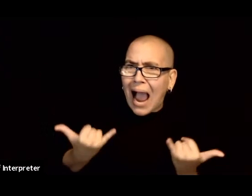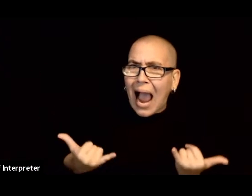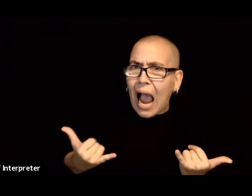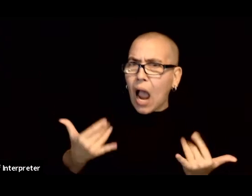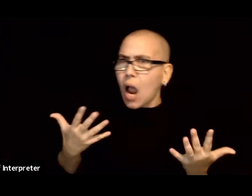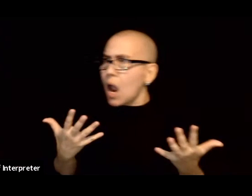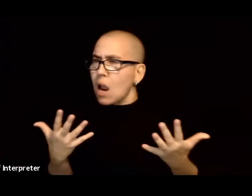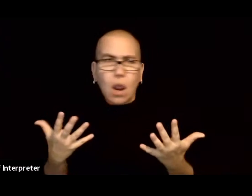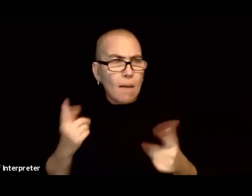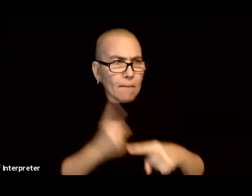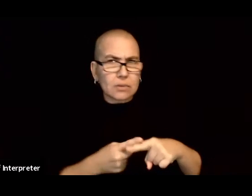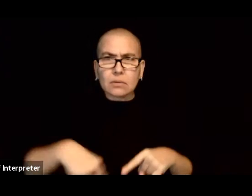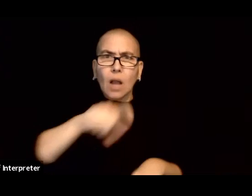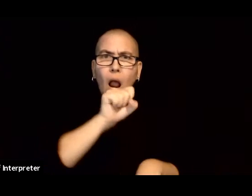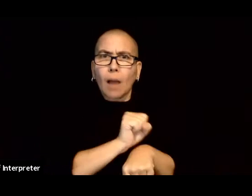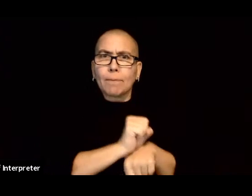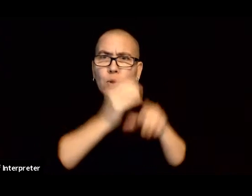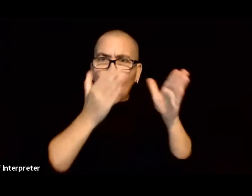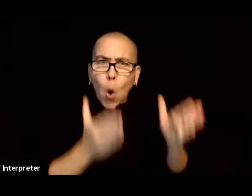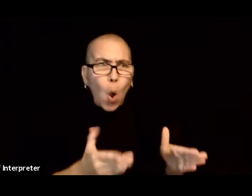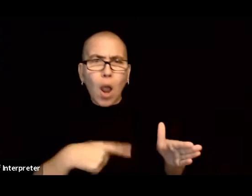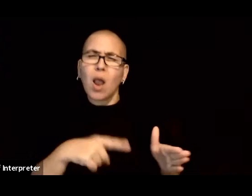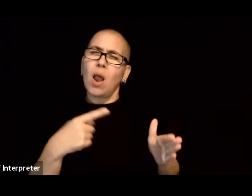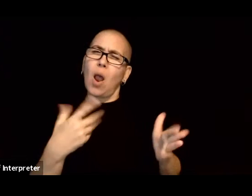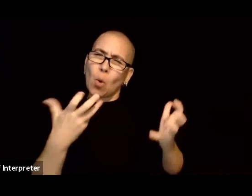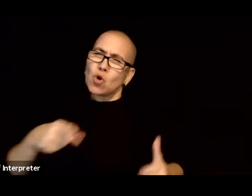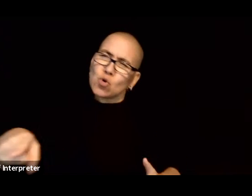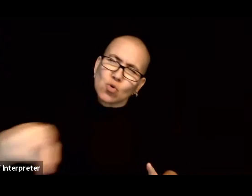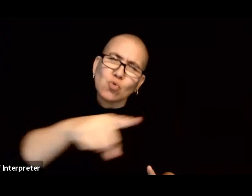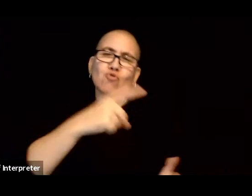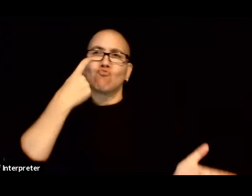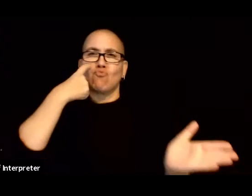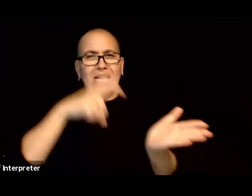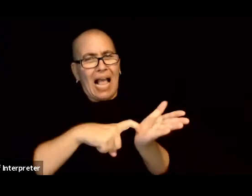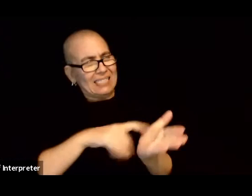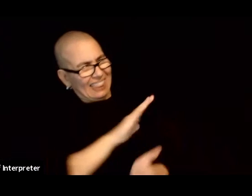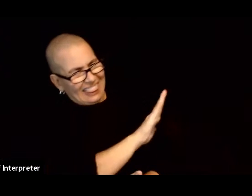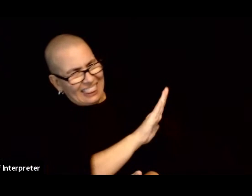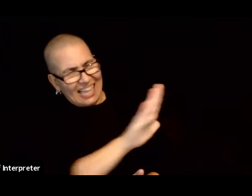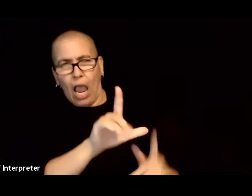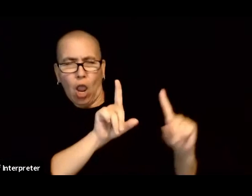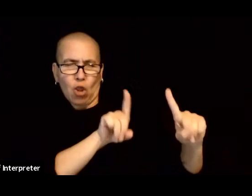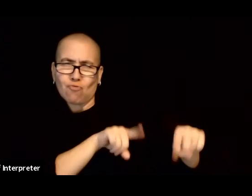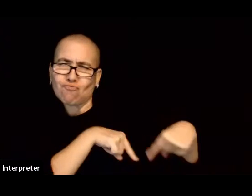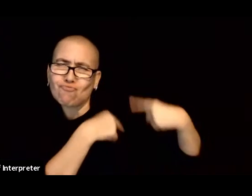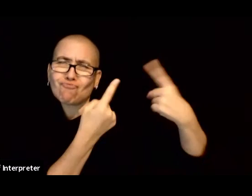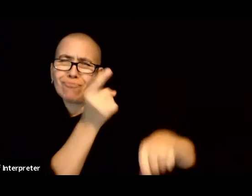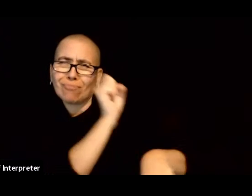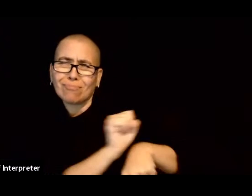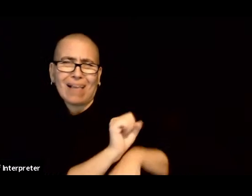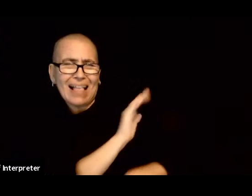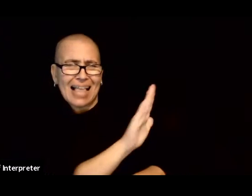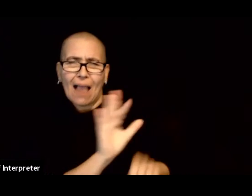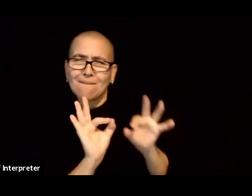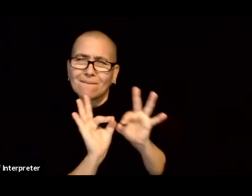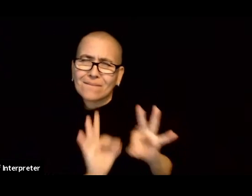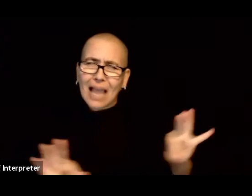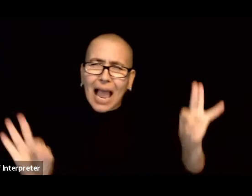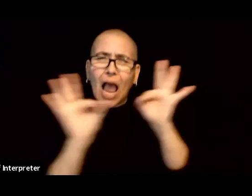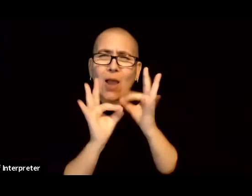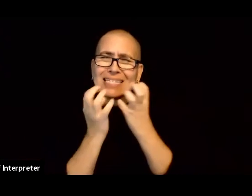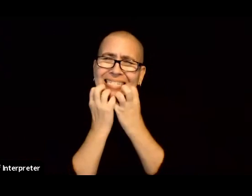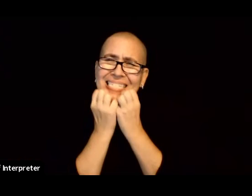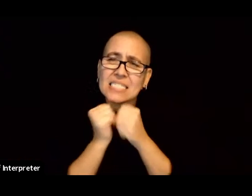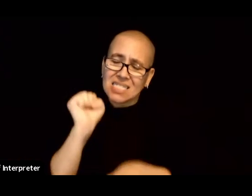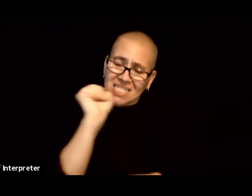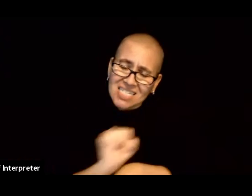healthcare professionals for their tireless efforts in performing this important work. So we celebrate you as we